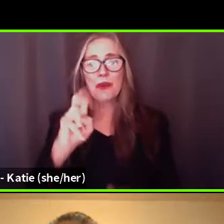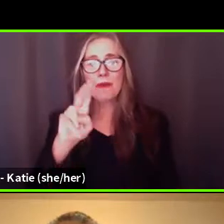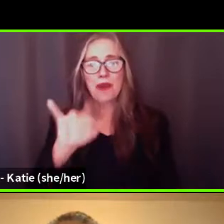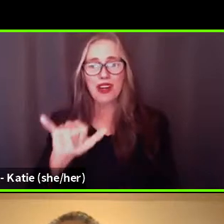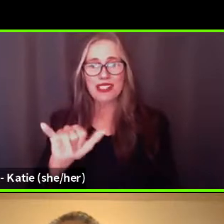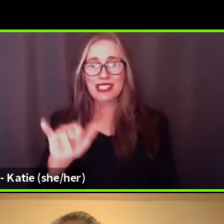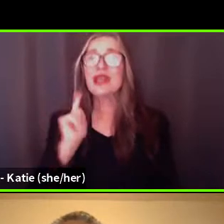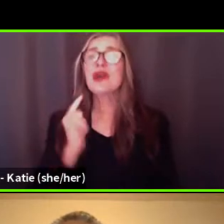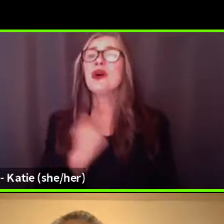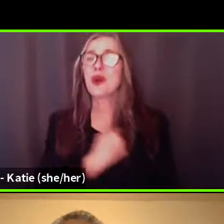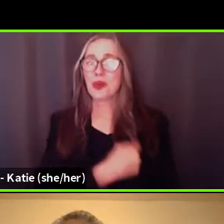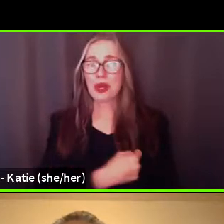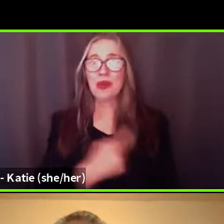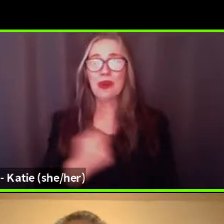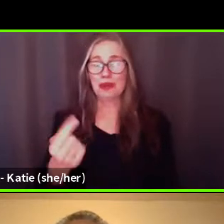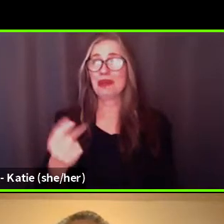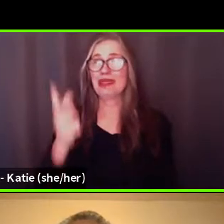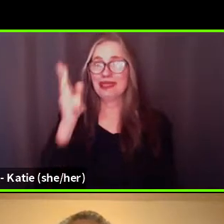minds